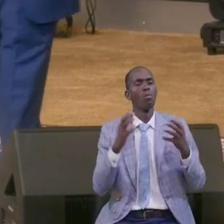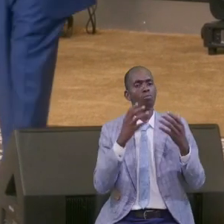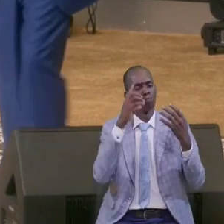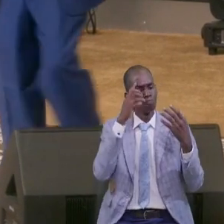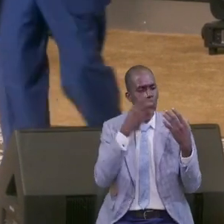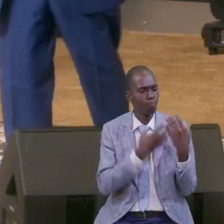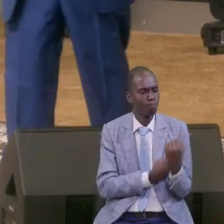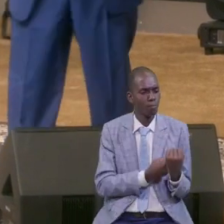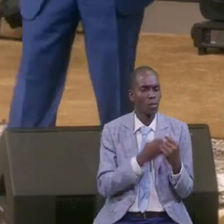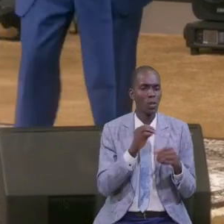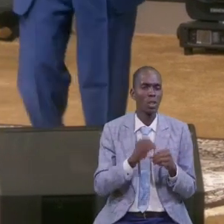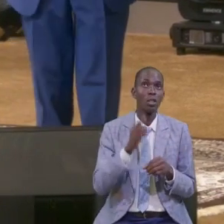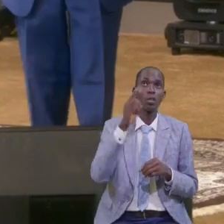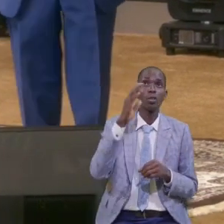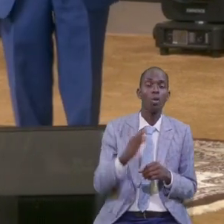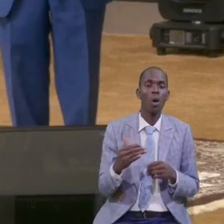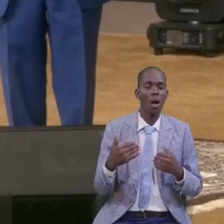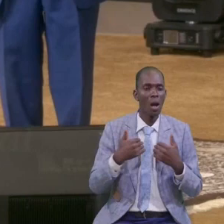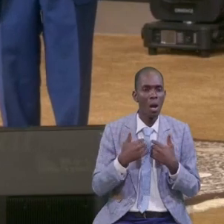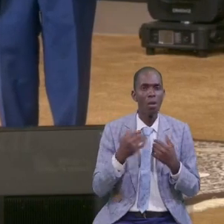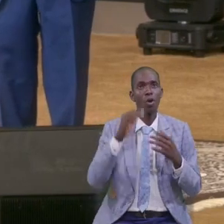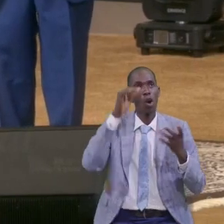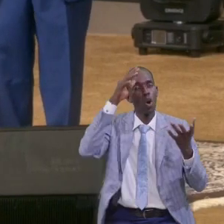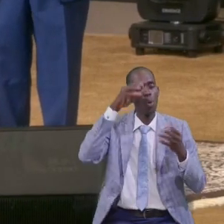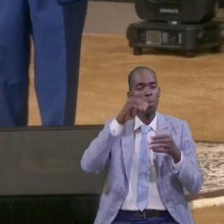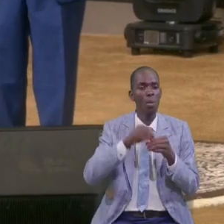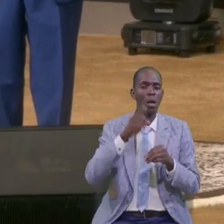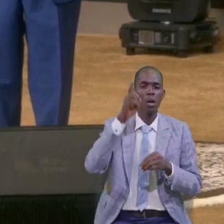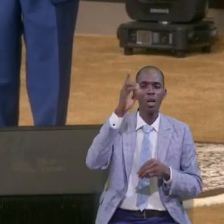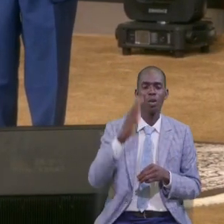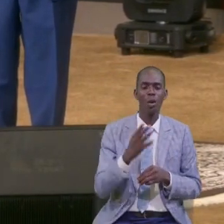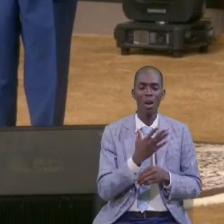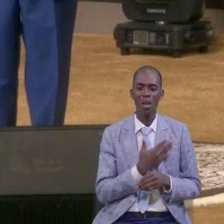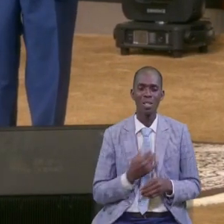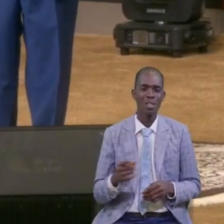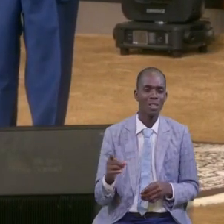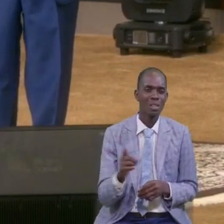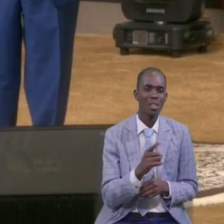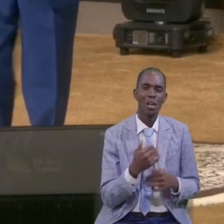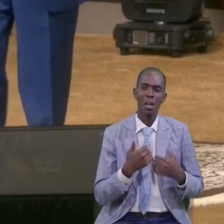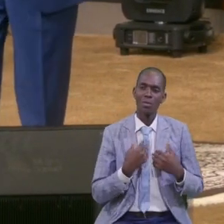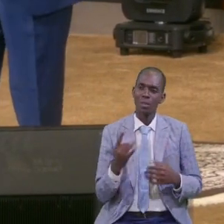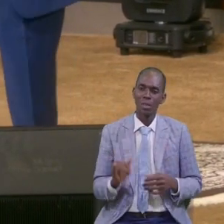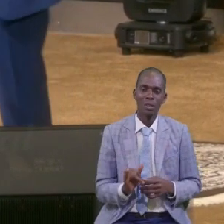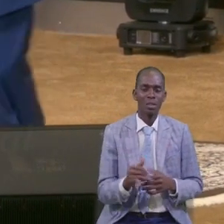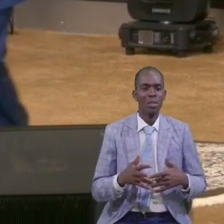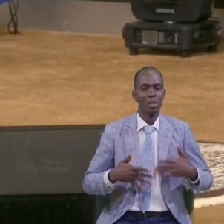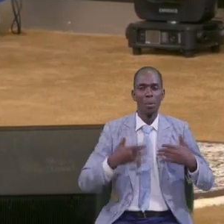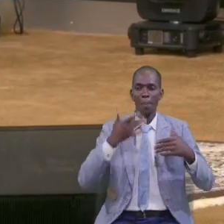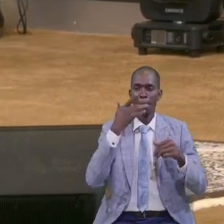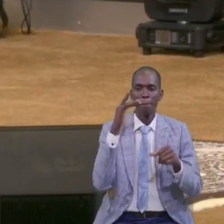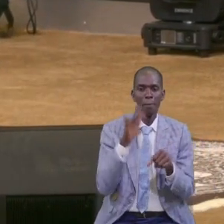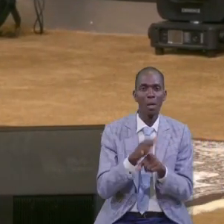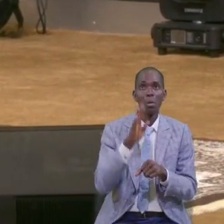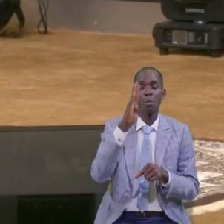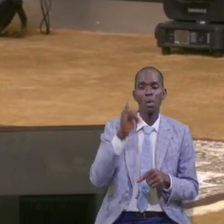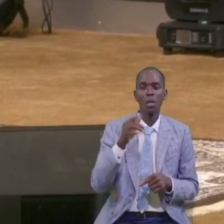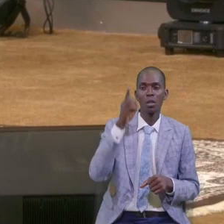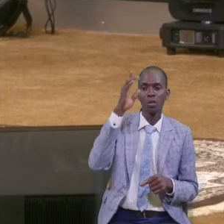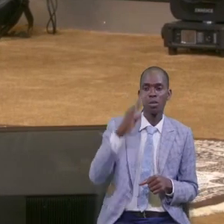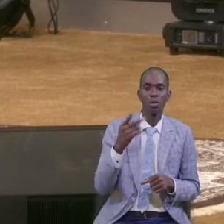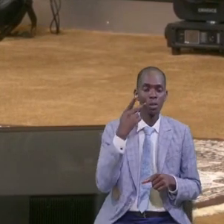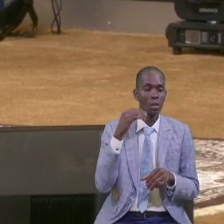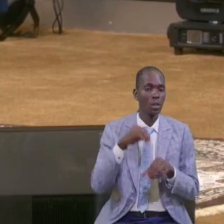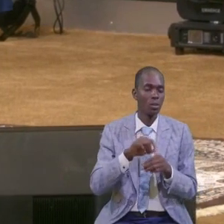confidence in God. They're people that have hope in God. And they have eternal life promised by God. In verse